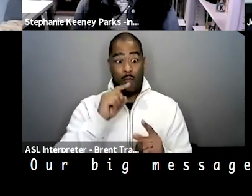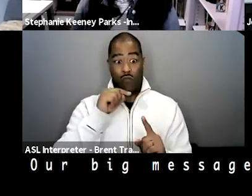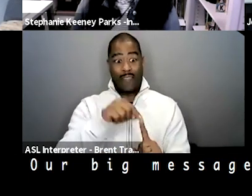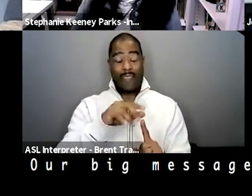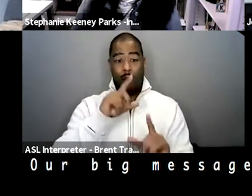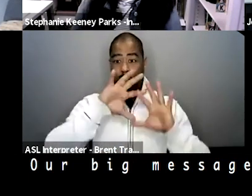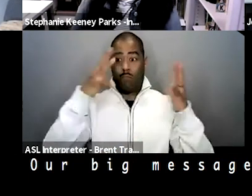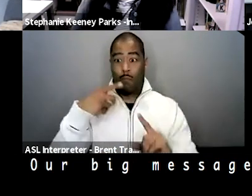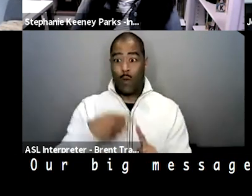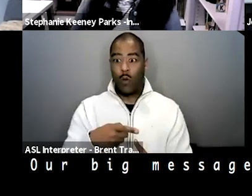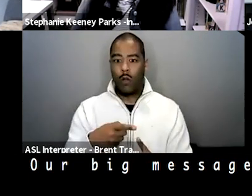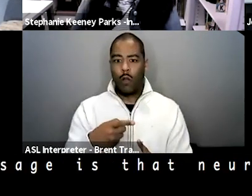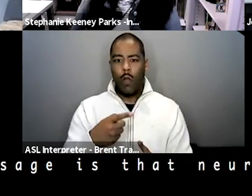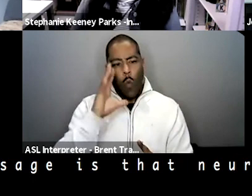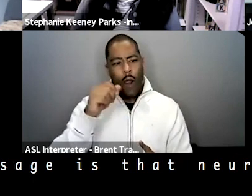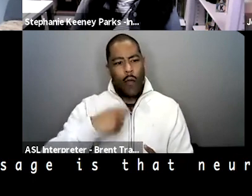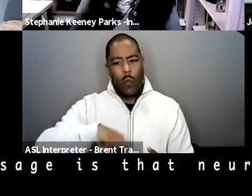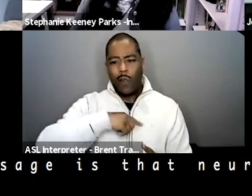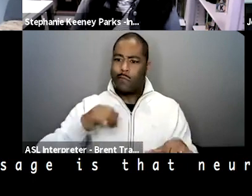of effort?